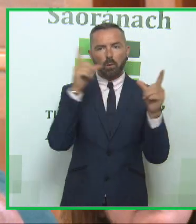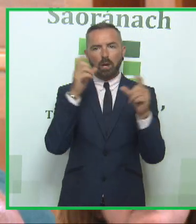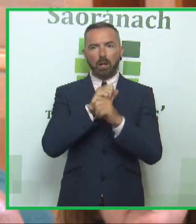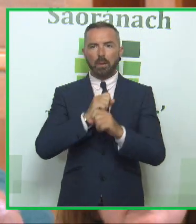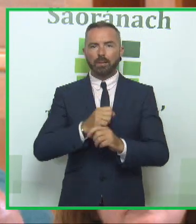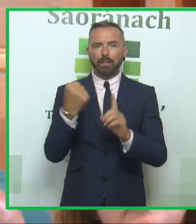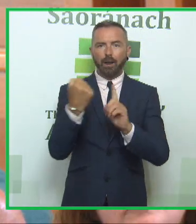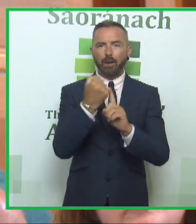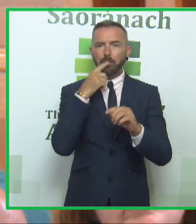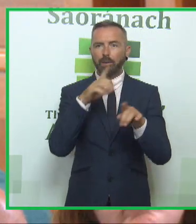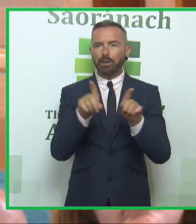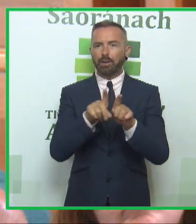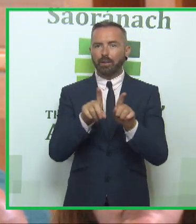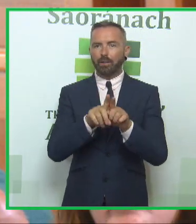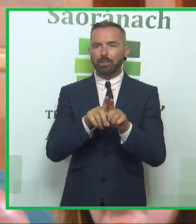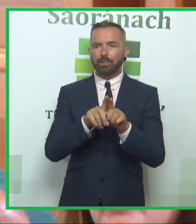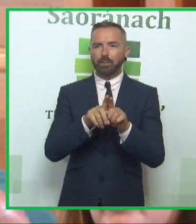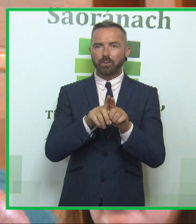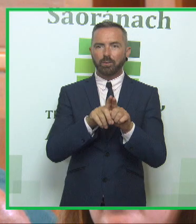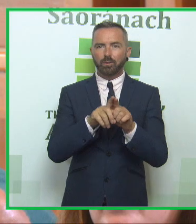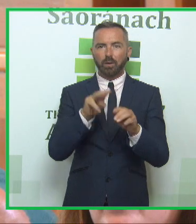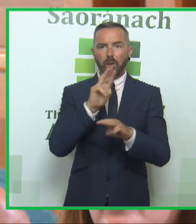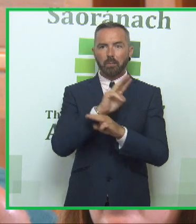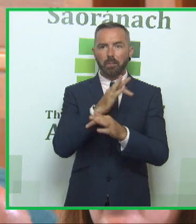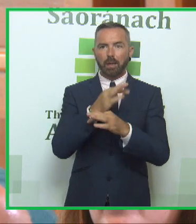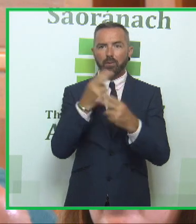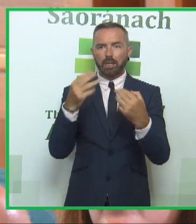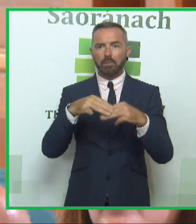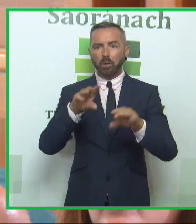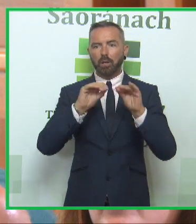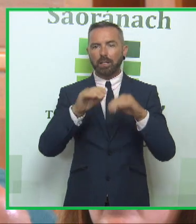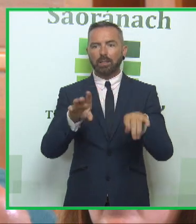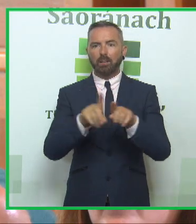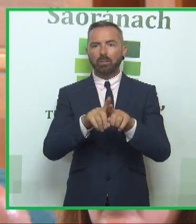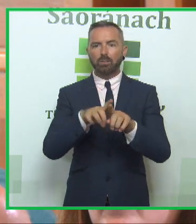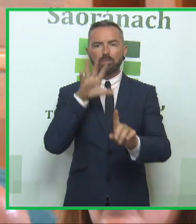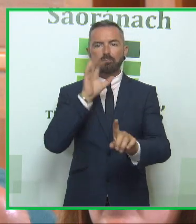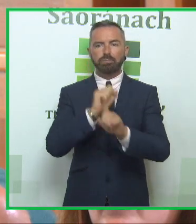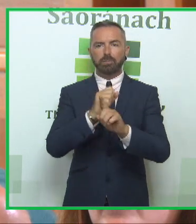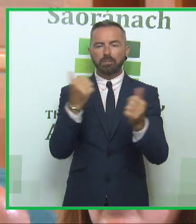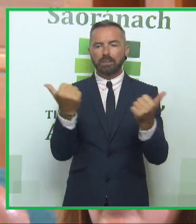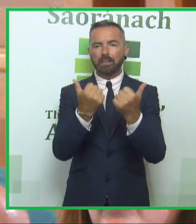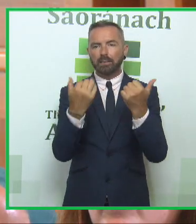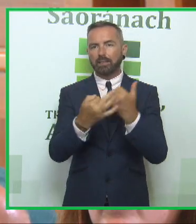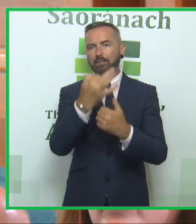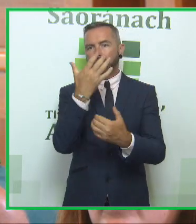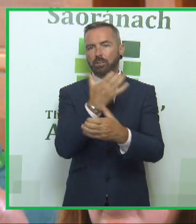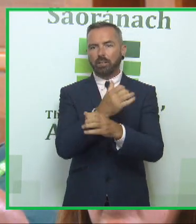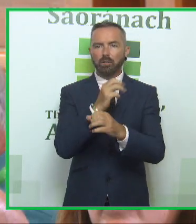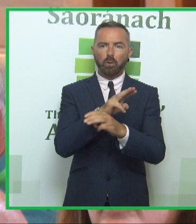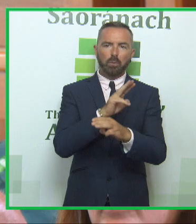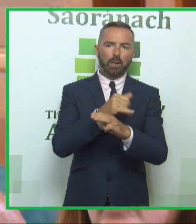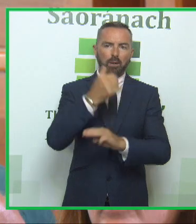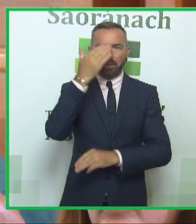not only that as well, the parents need to be educated as well, like to spot the signs. If kids or the parents know